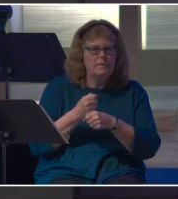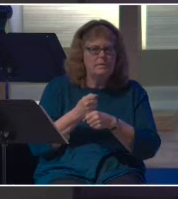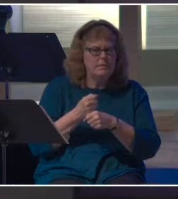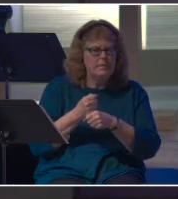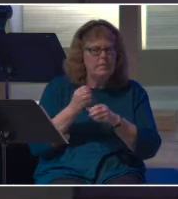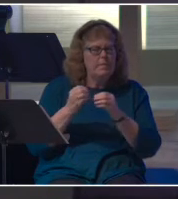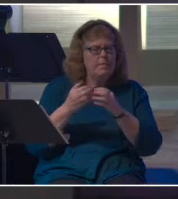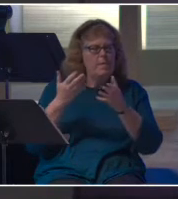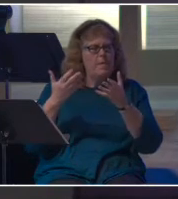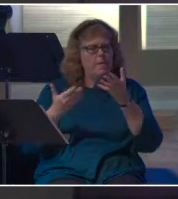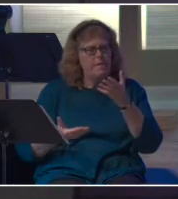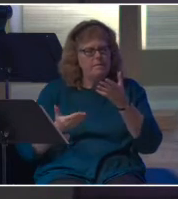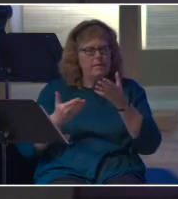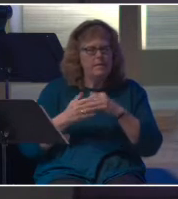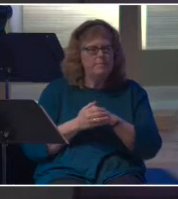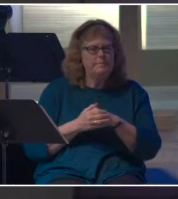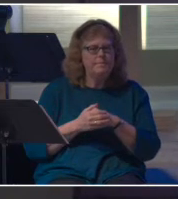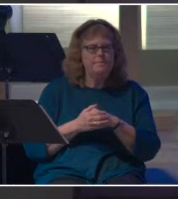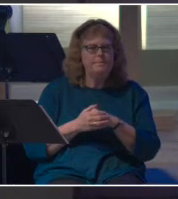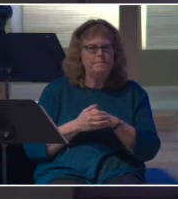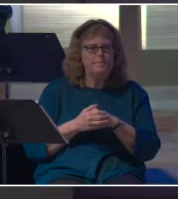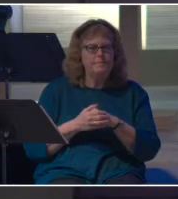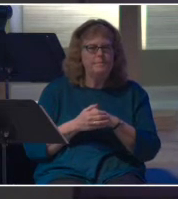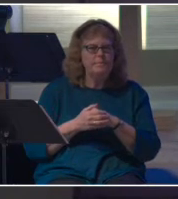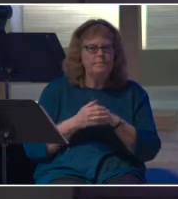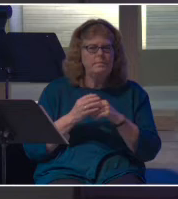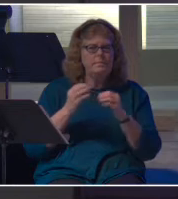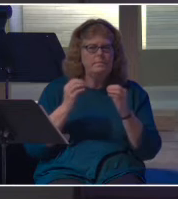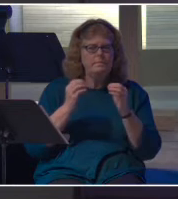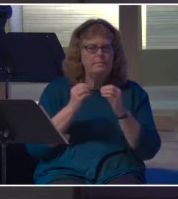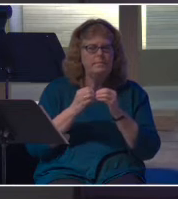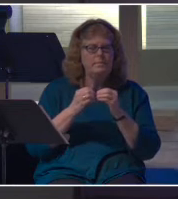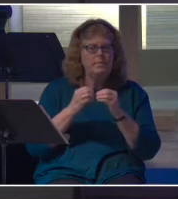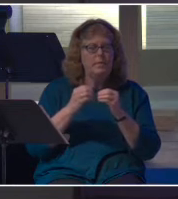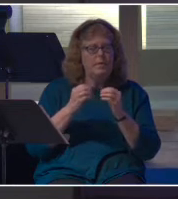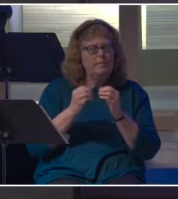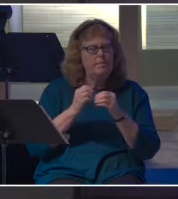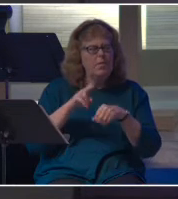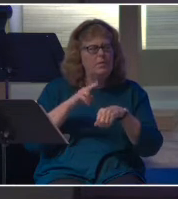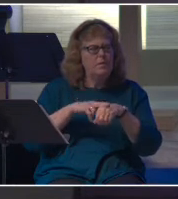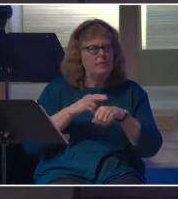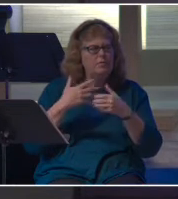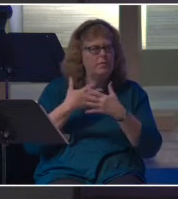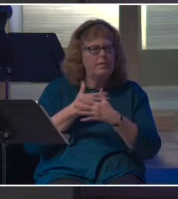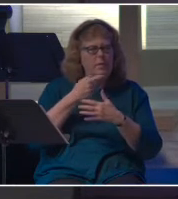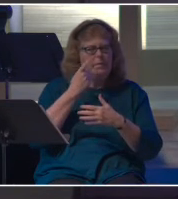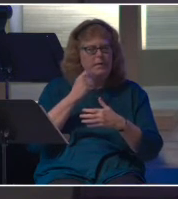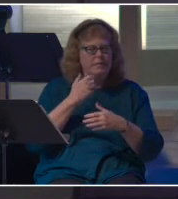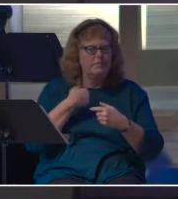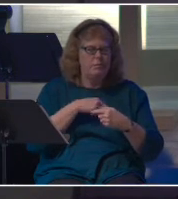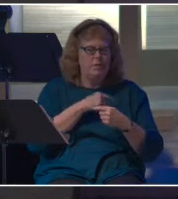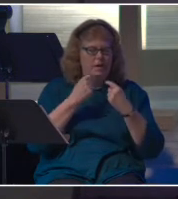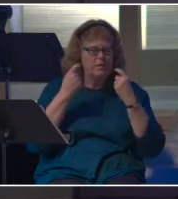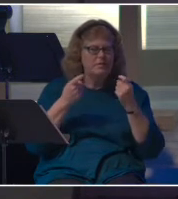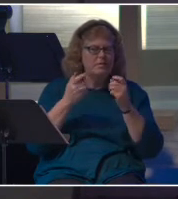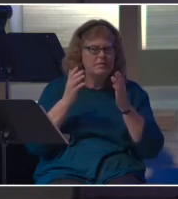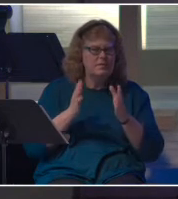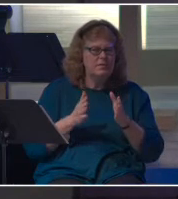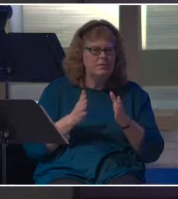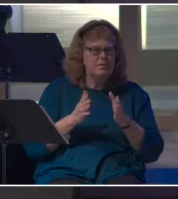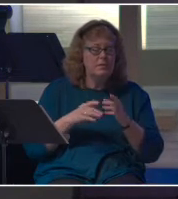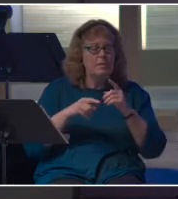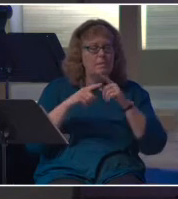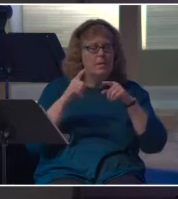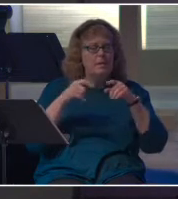lot heavier. Fear is much more natural because of our sinful state. And yet,